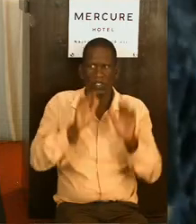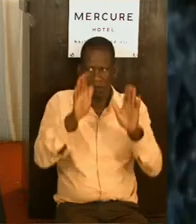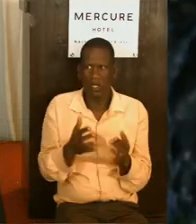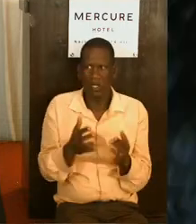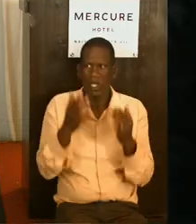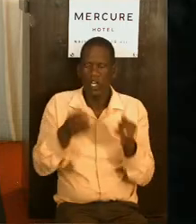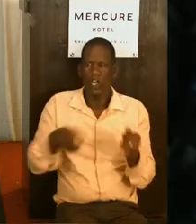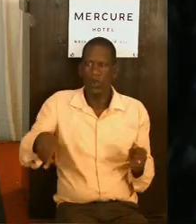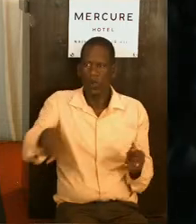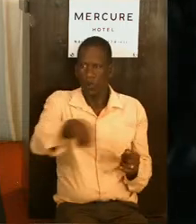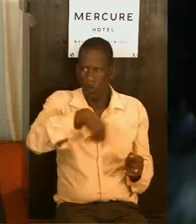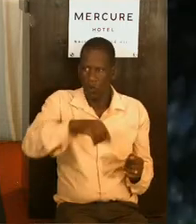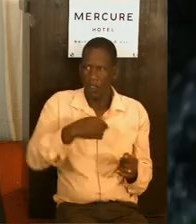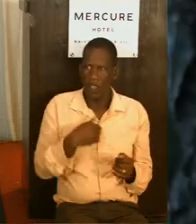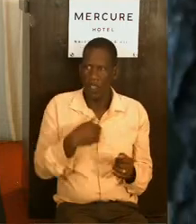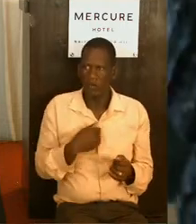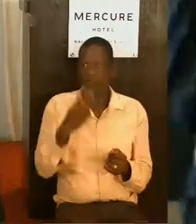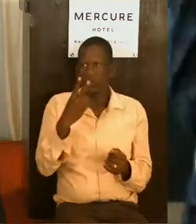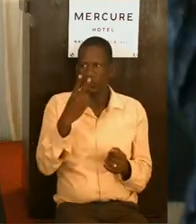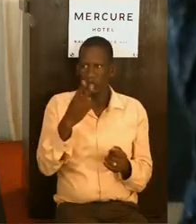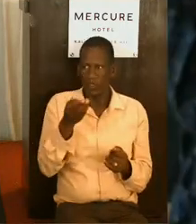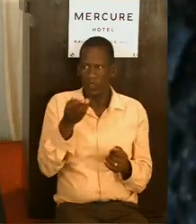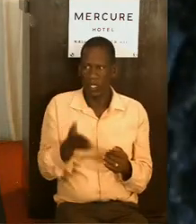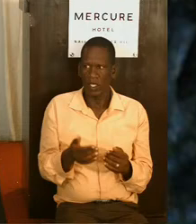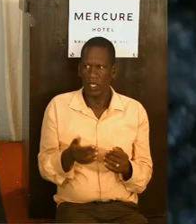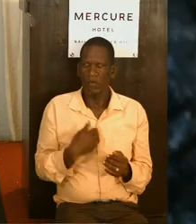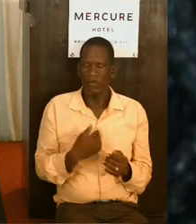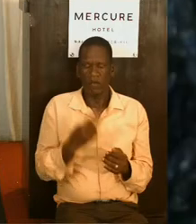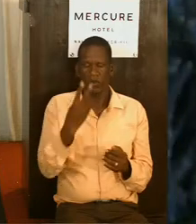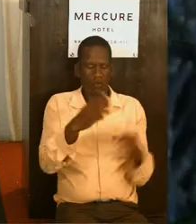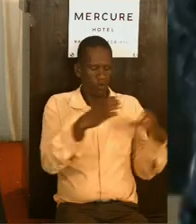Kuna stage building